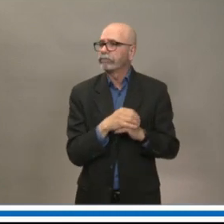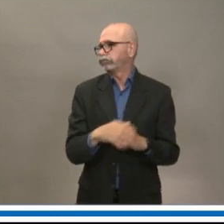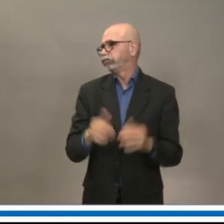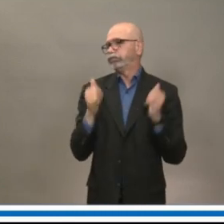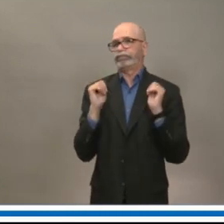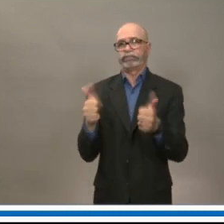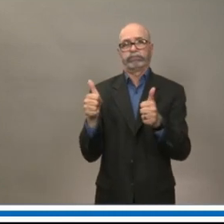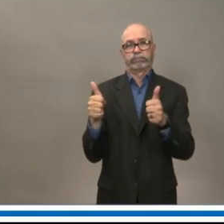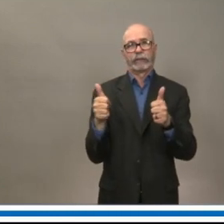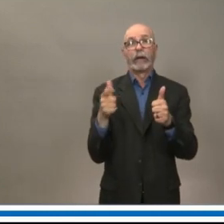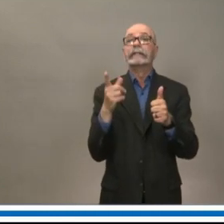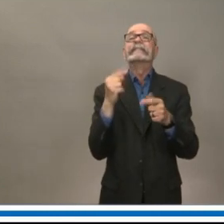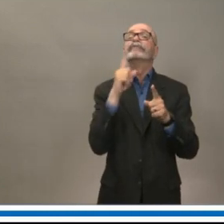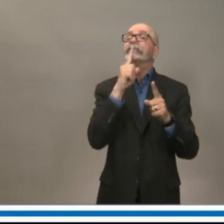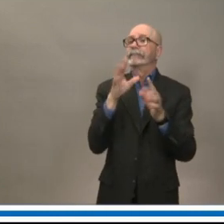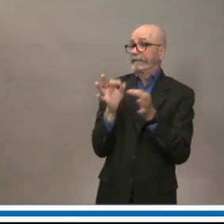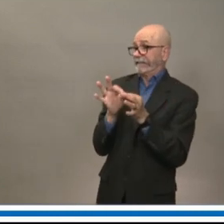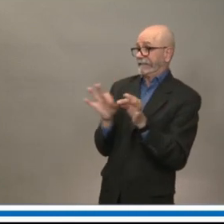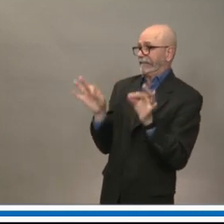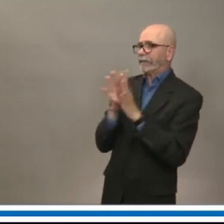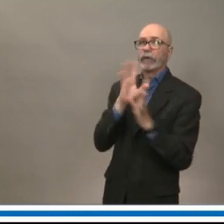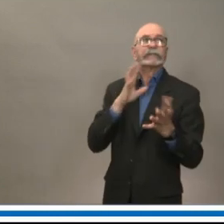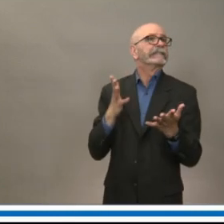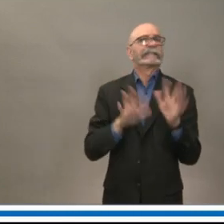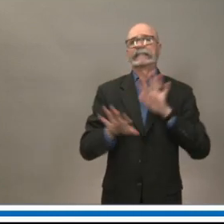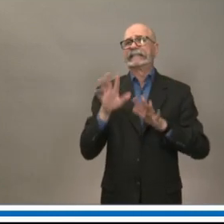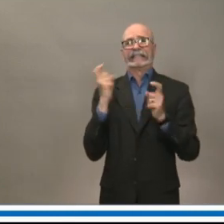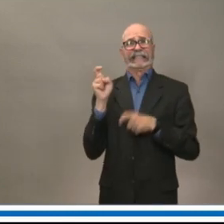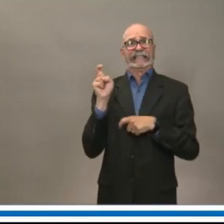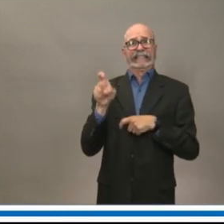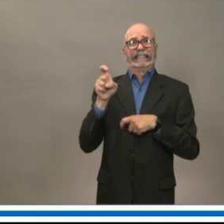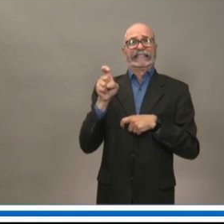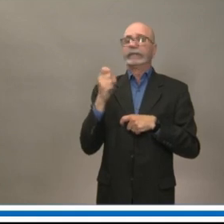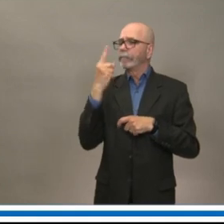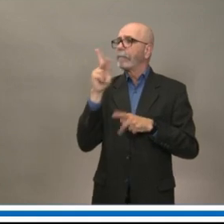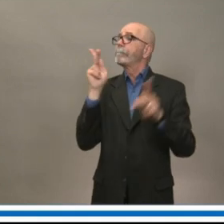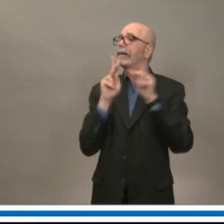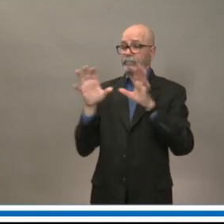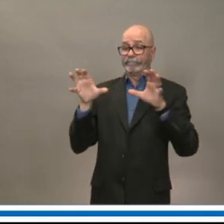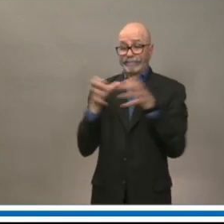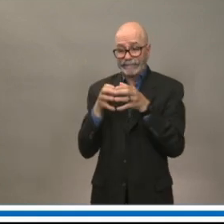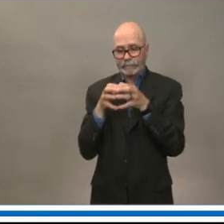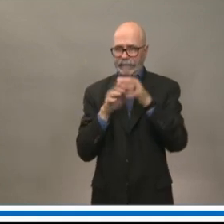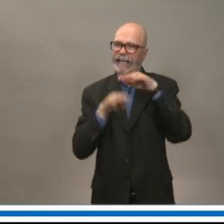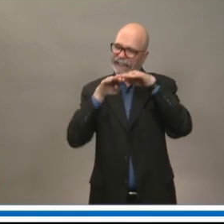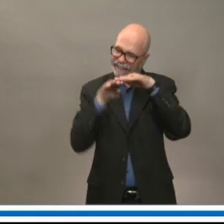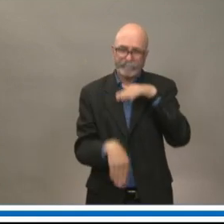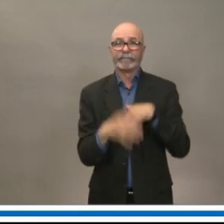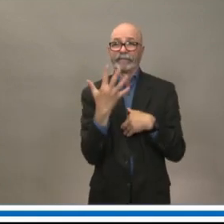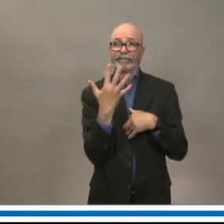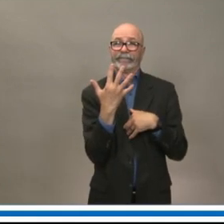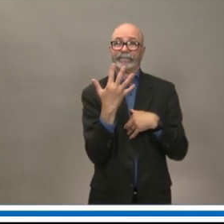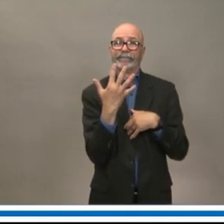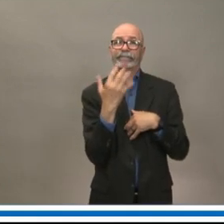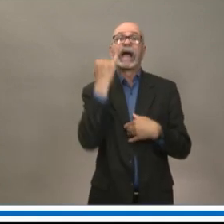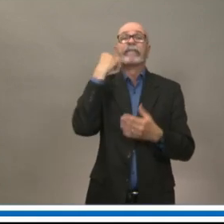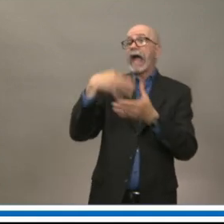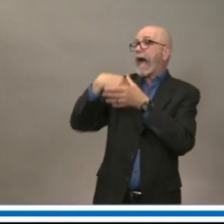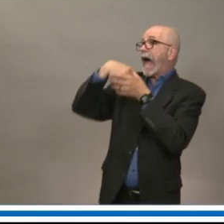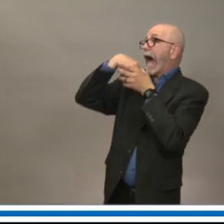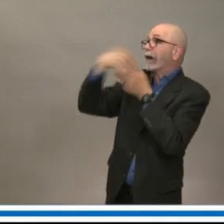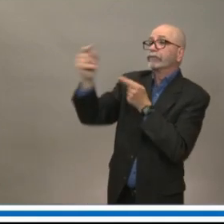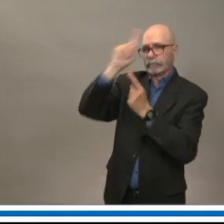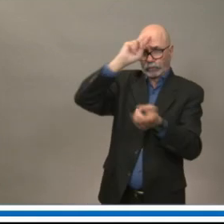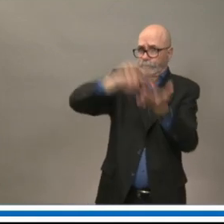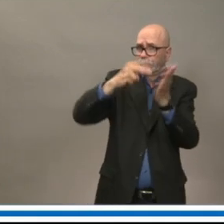necessary, and only going out of your community for essential shopping or those who are still working.